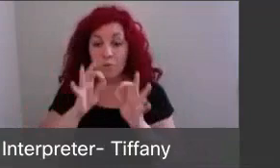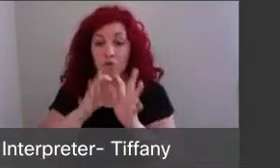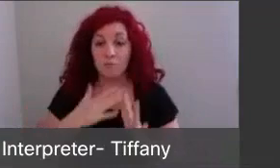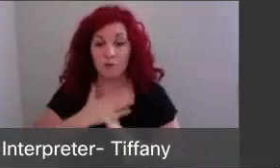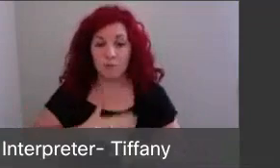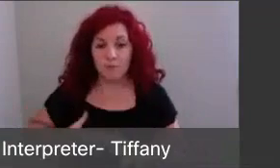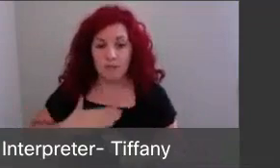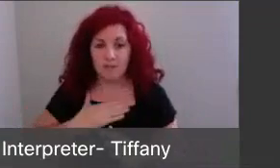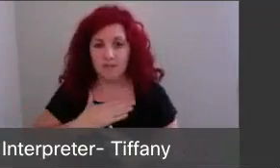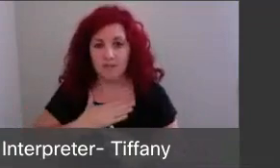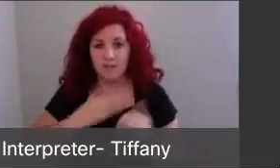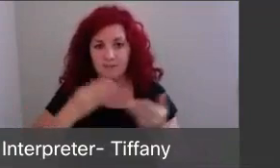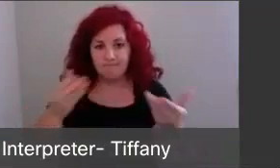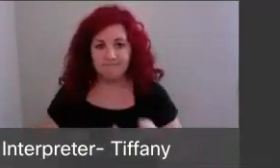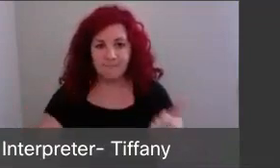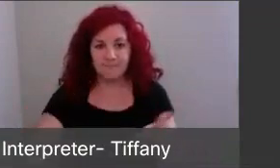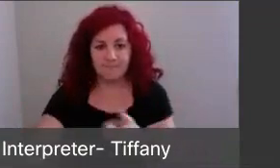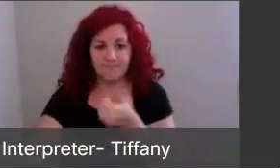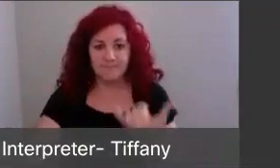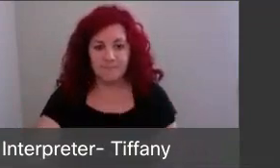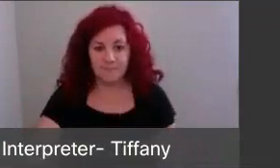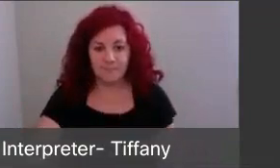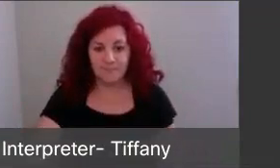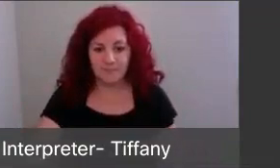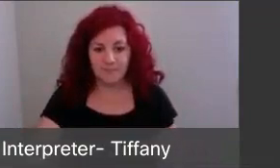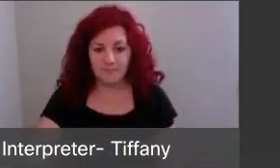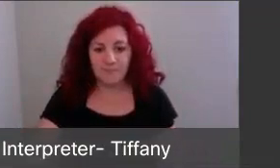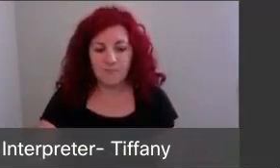in attendance introduce themselves now?